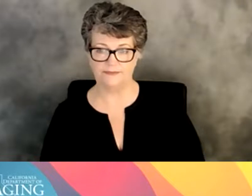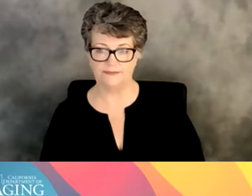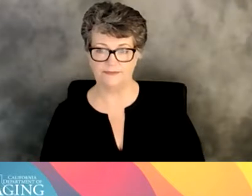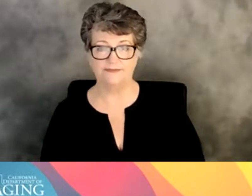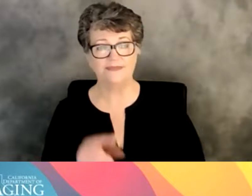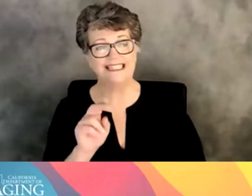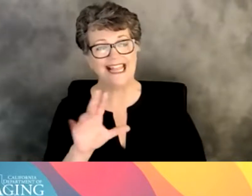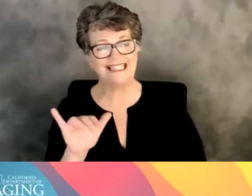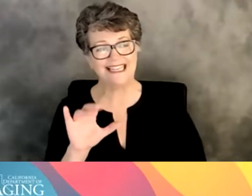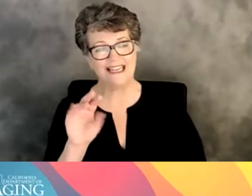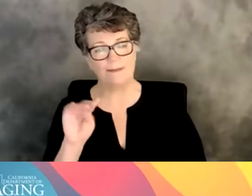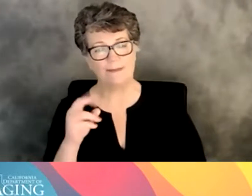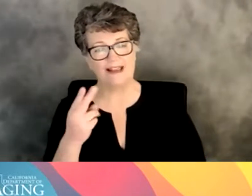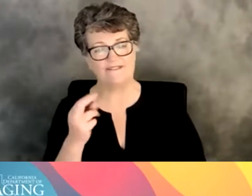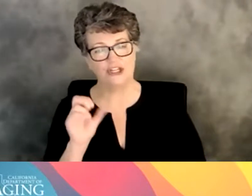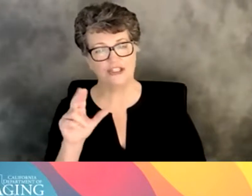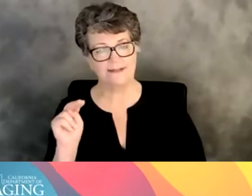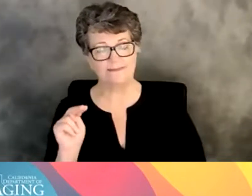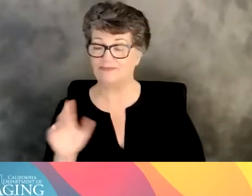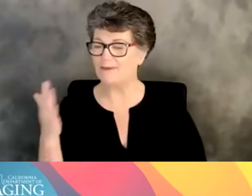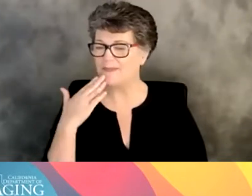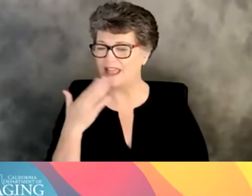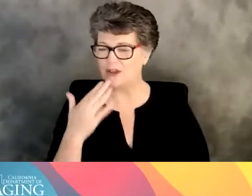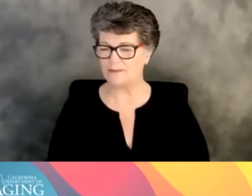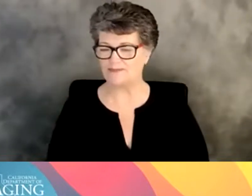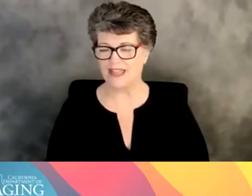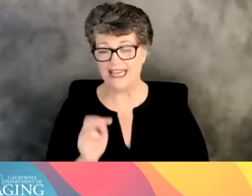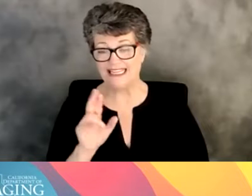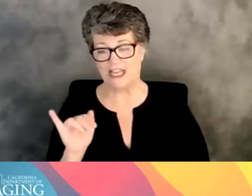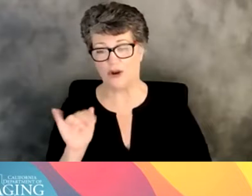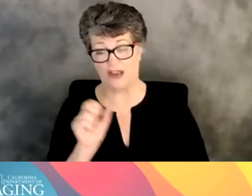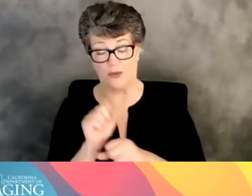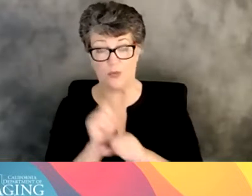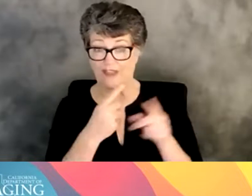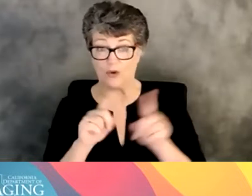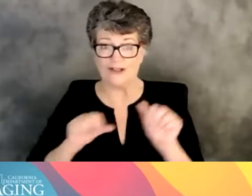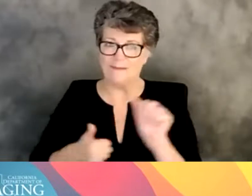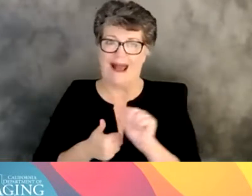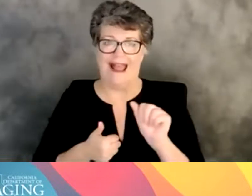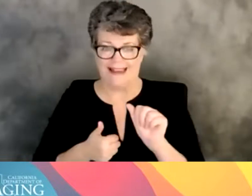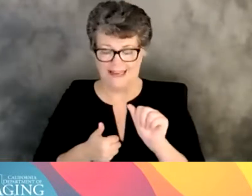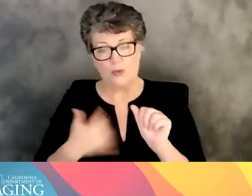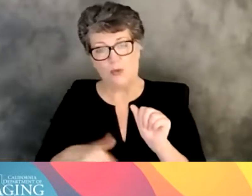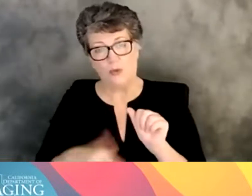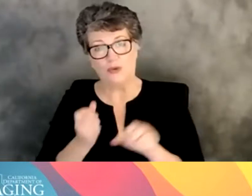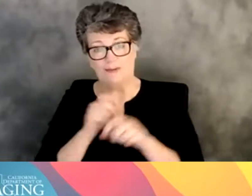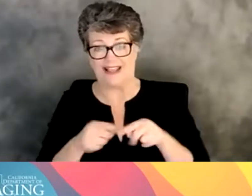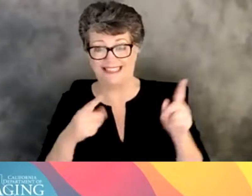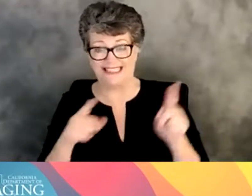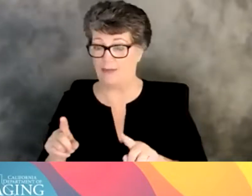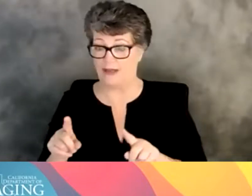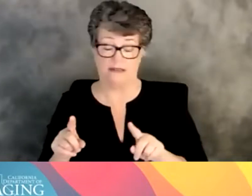Nancy Pearson. Thank you. Terry, the work that goes on behind the scenes to make something like this happen is